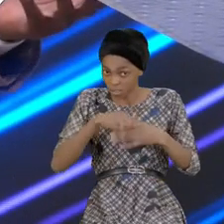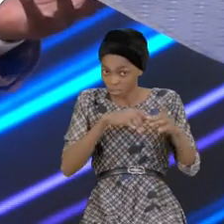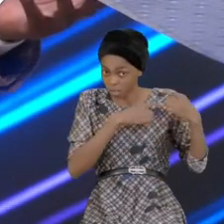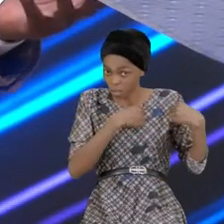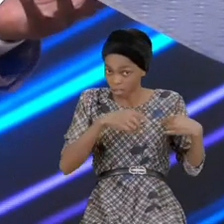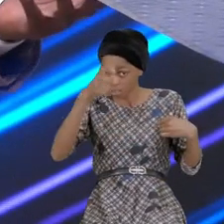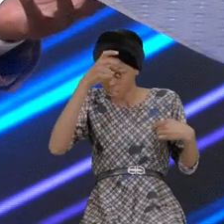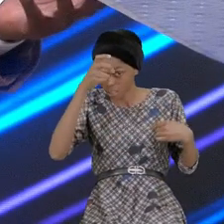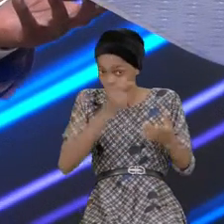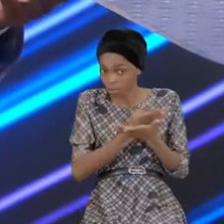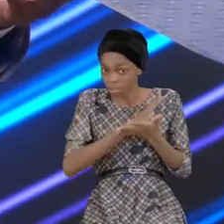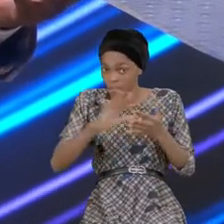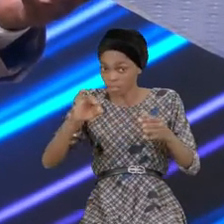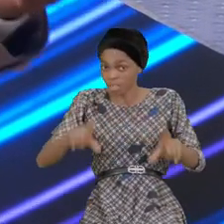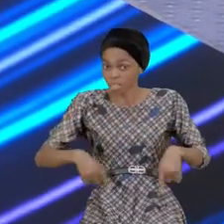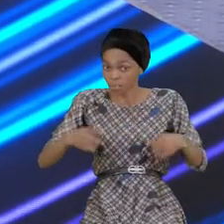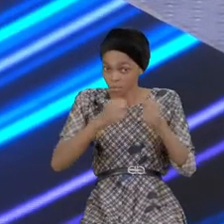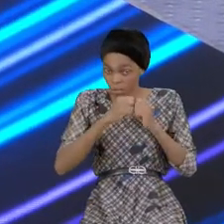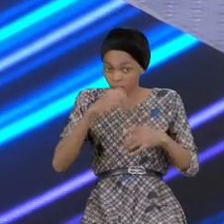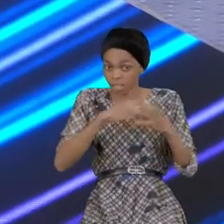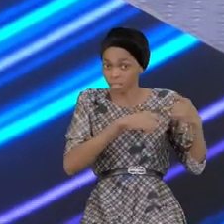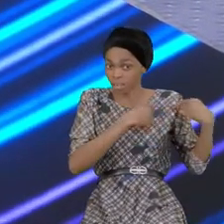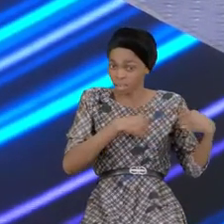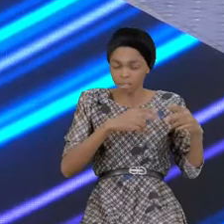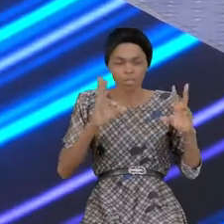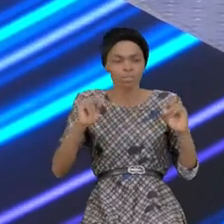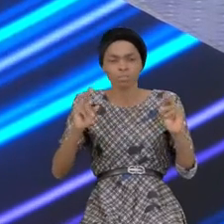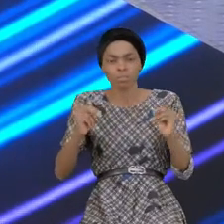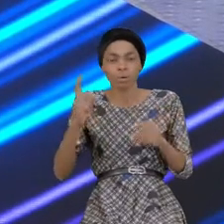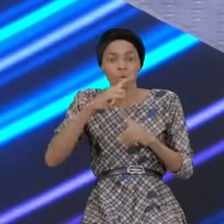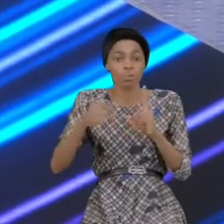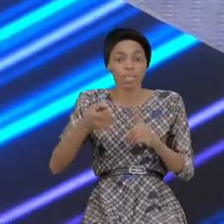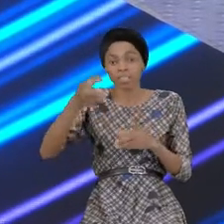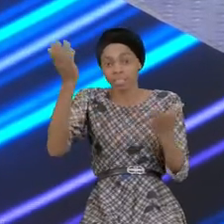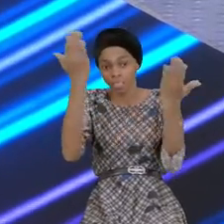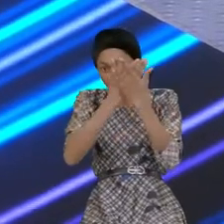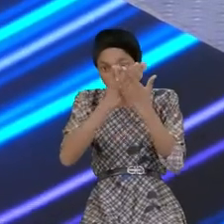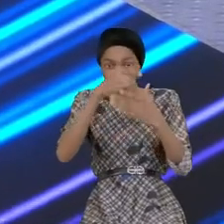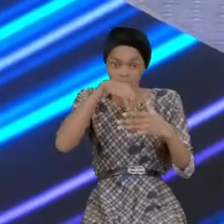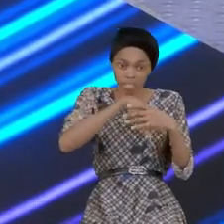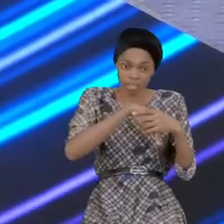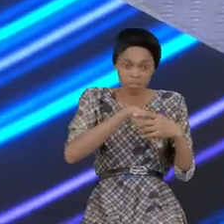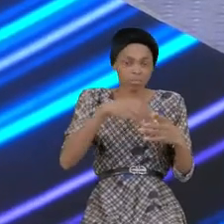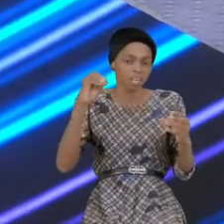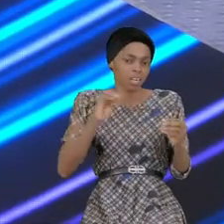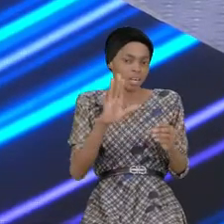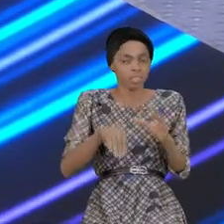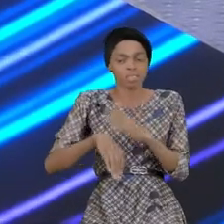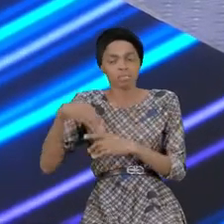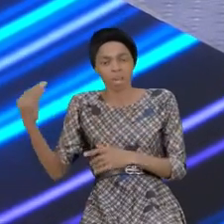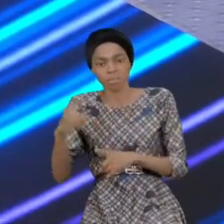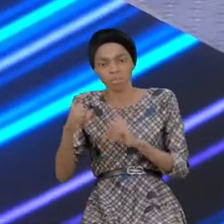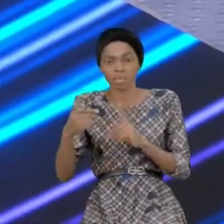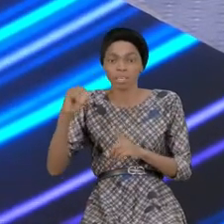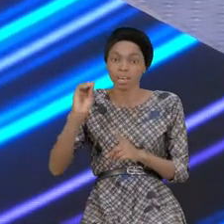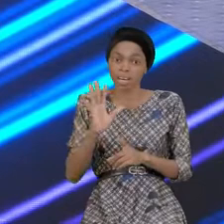darkness is in, light is out. When light is in, darkness comes out. When the devil